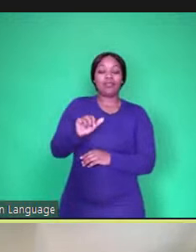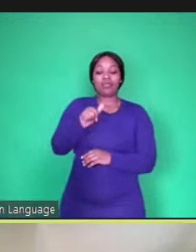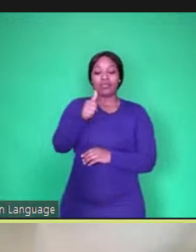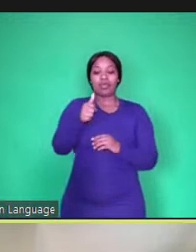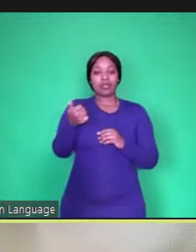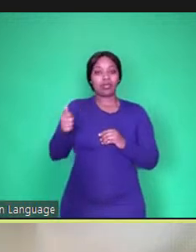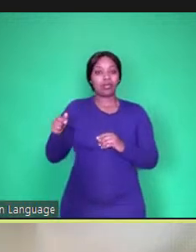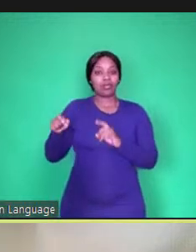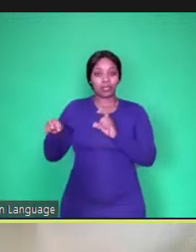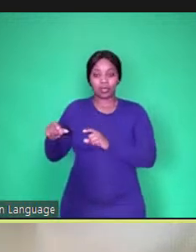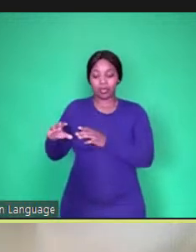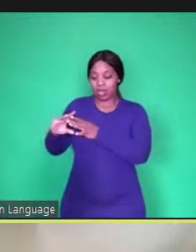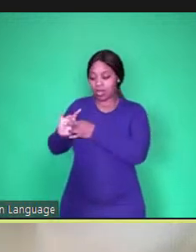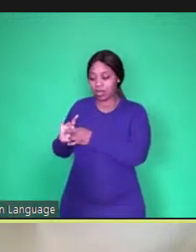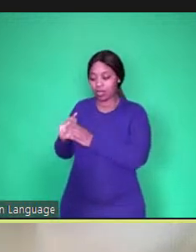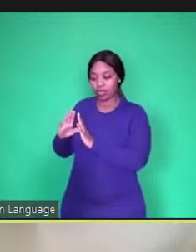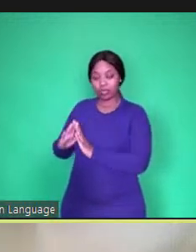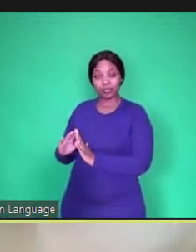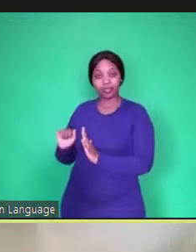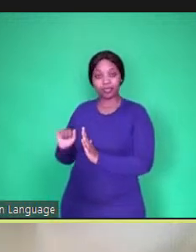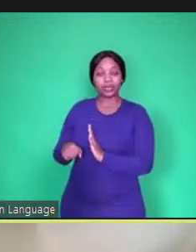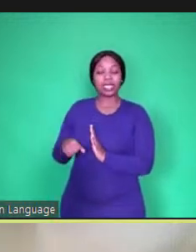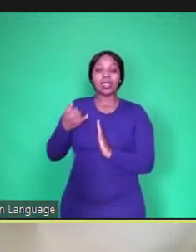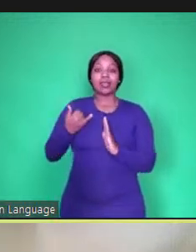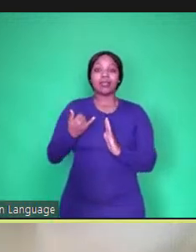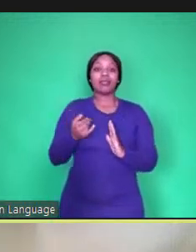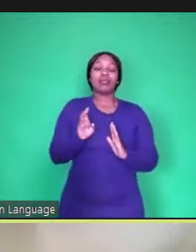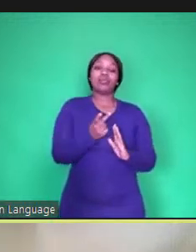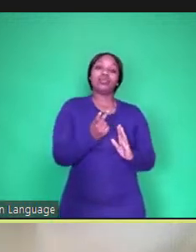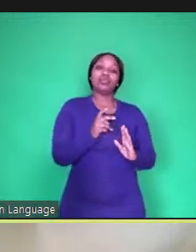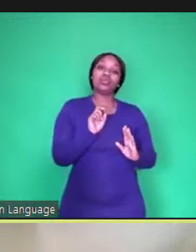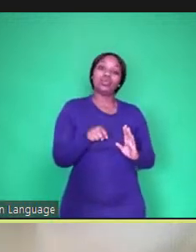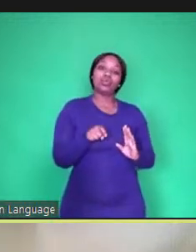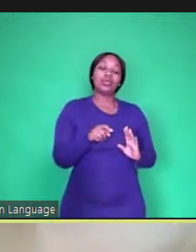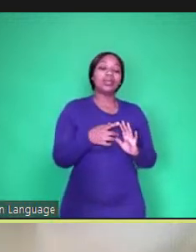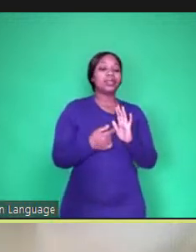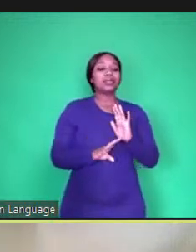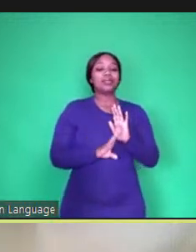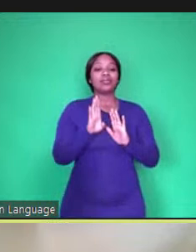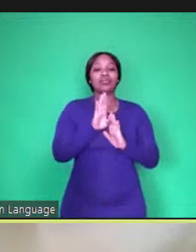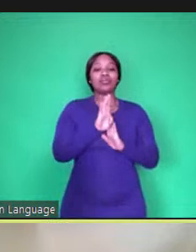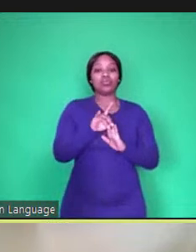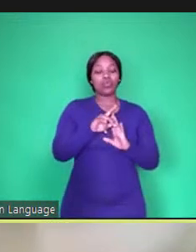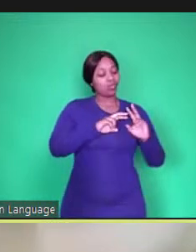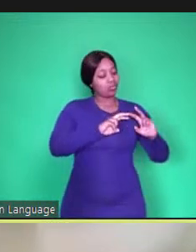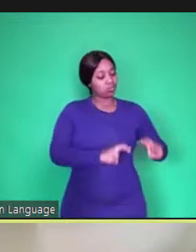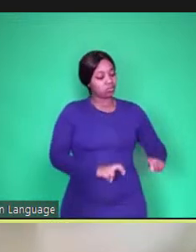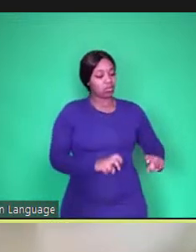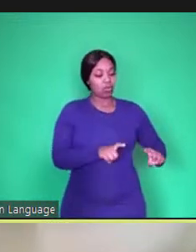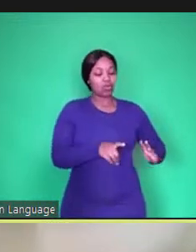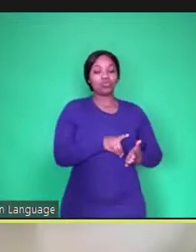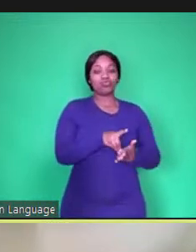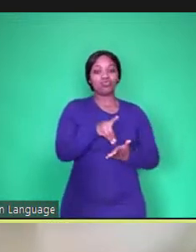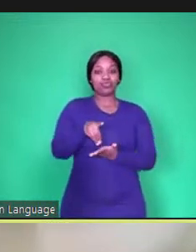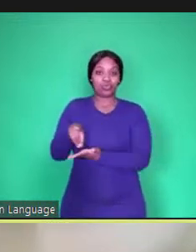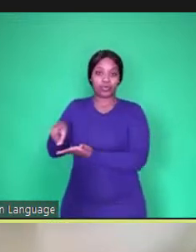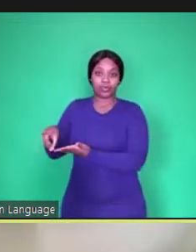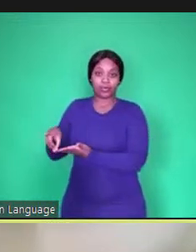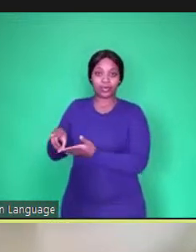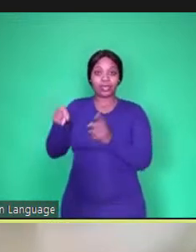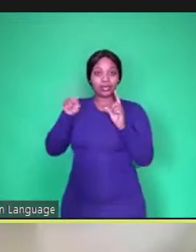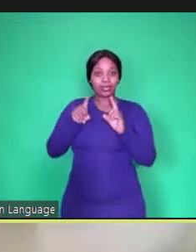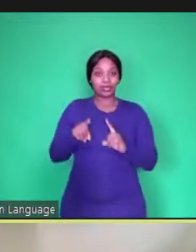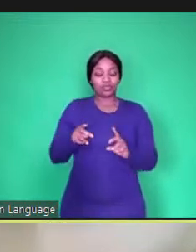household. Again, it also improves an understanding of population redistribution, especially temporal and oscillatory